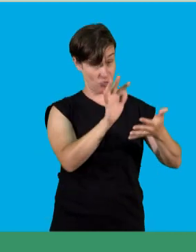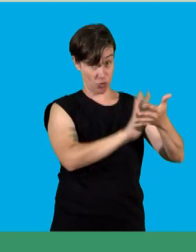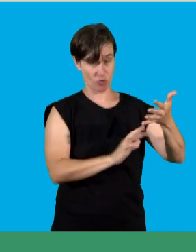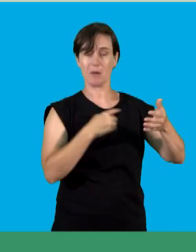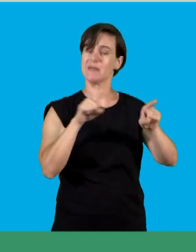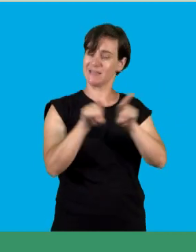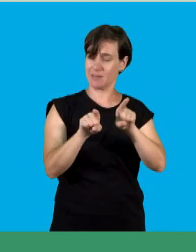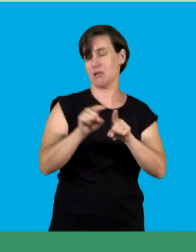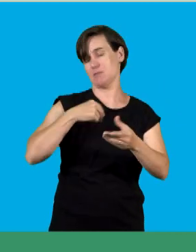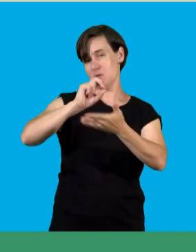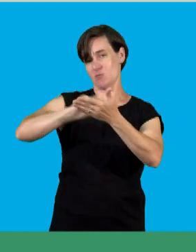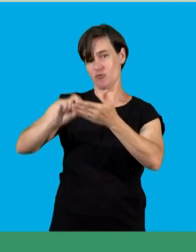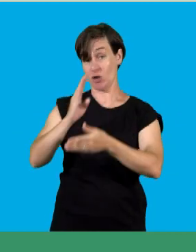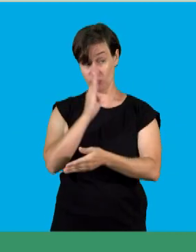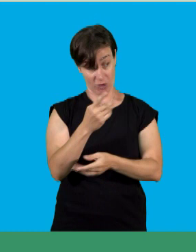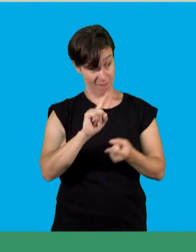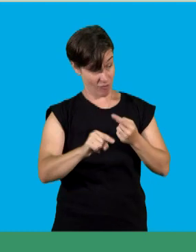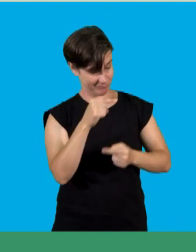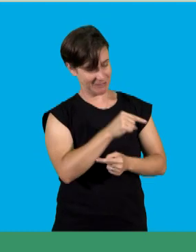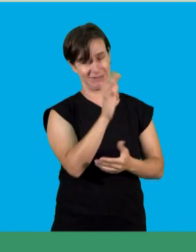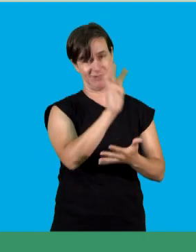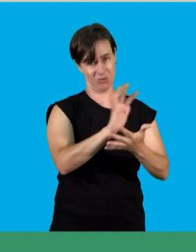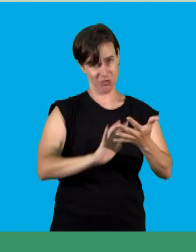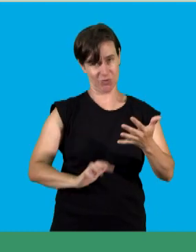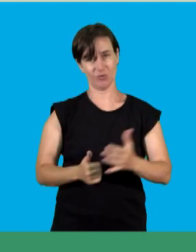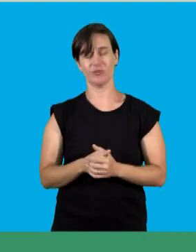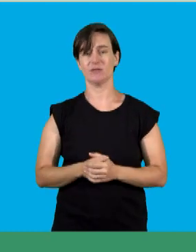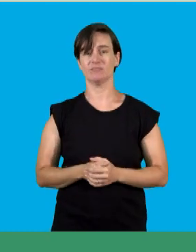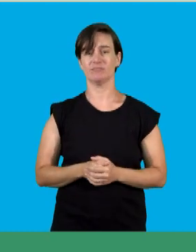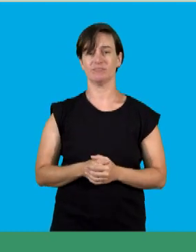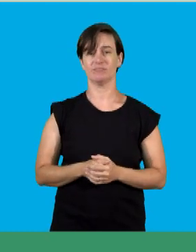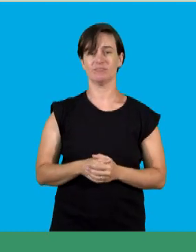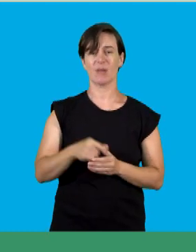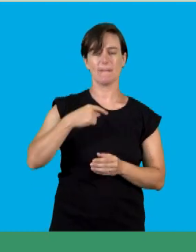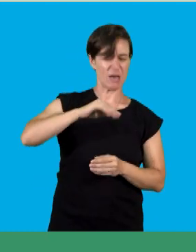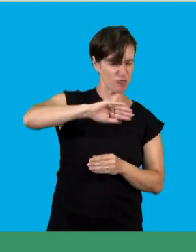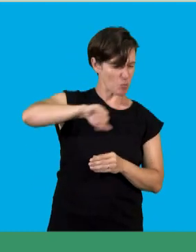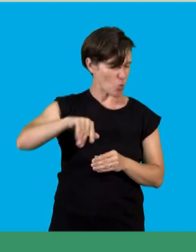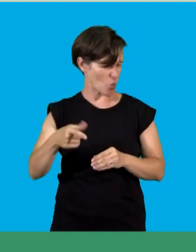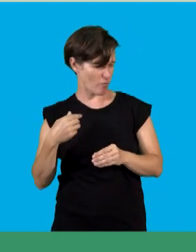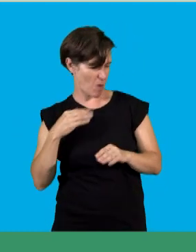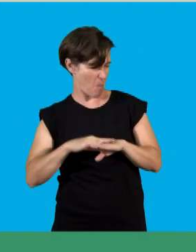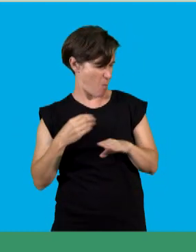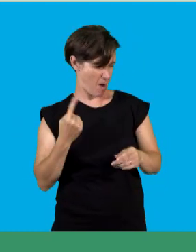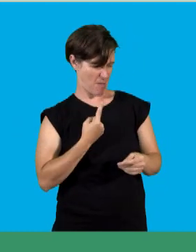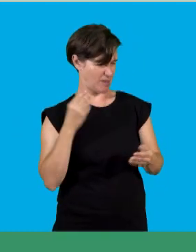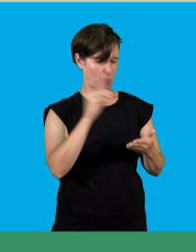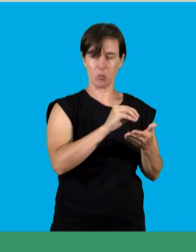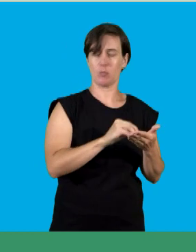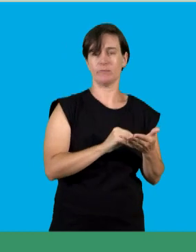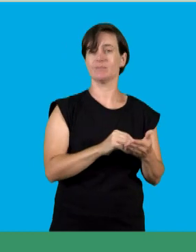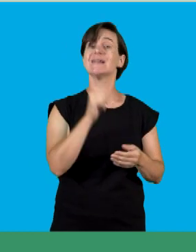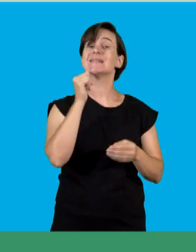That's proof that it was taken directly, word for word, as is. Nothing was taken out. Don't forget, the minute they say